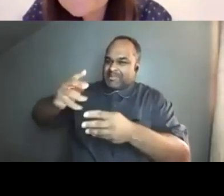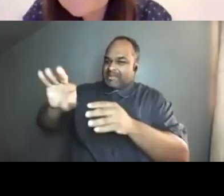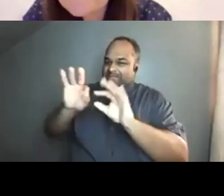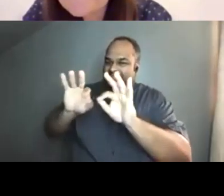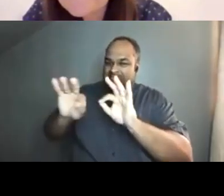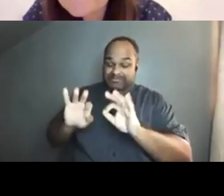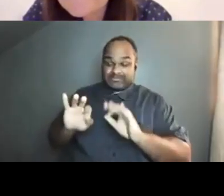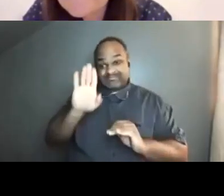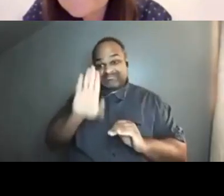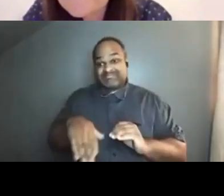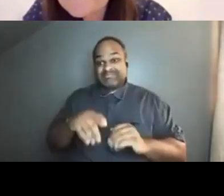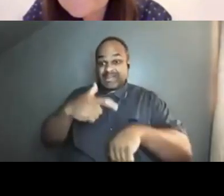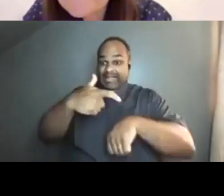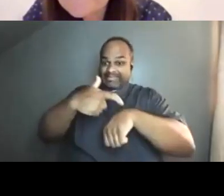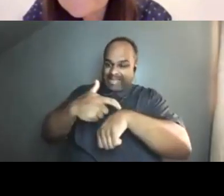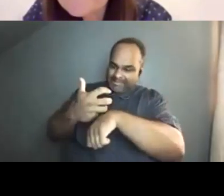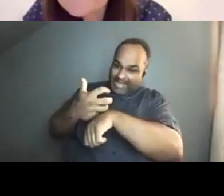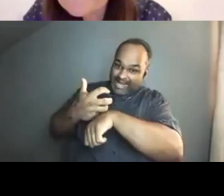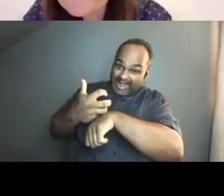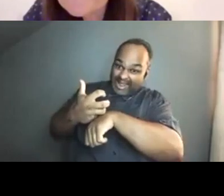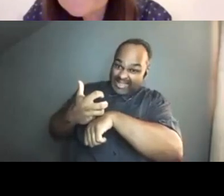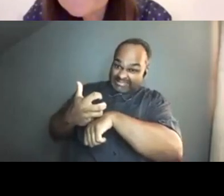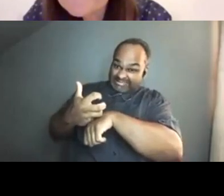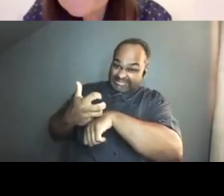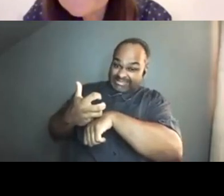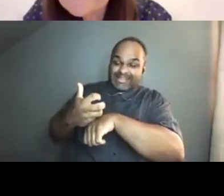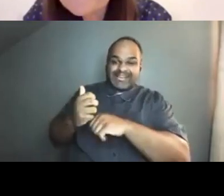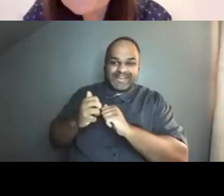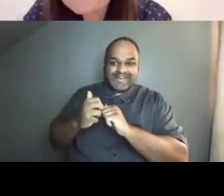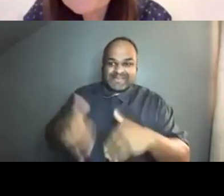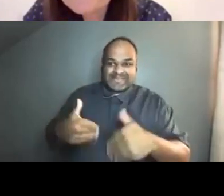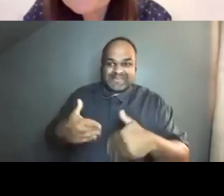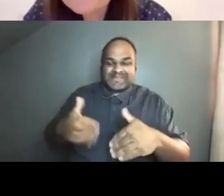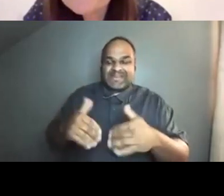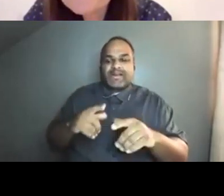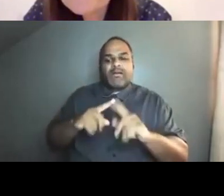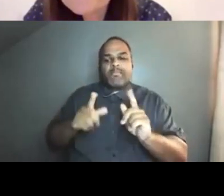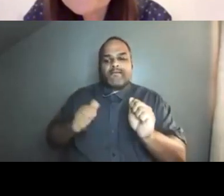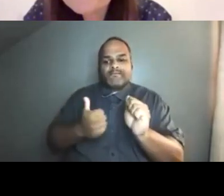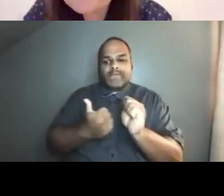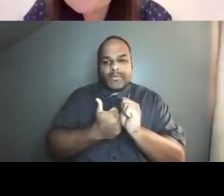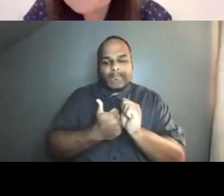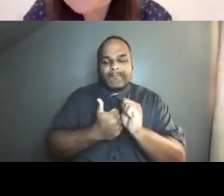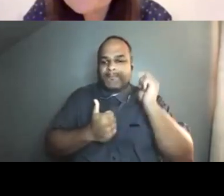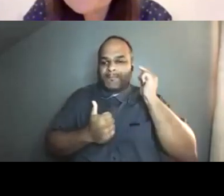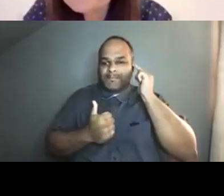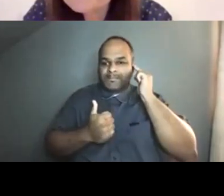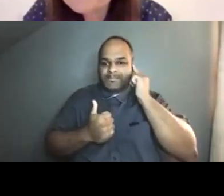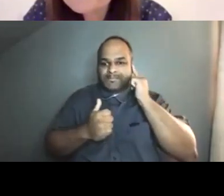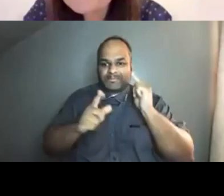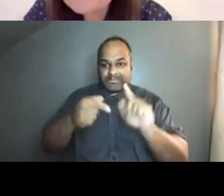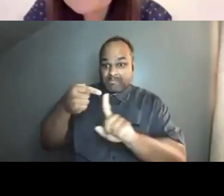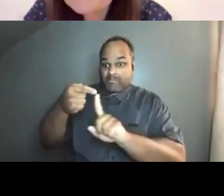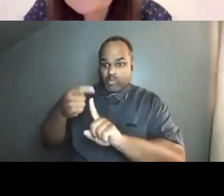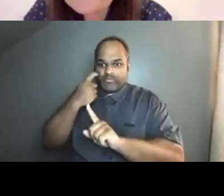is running short already. It's hard to believe, but I wanted, like, following up on those points that